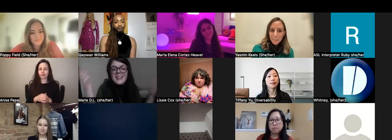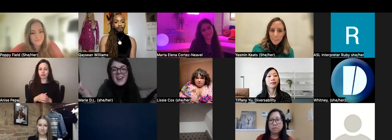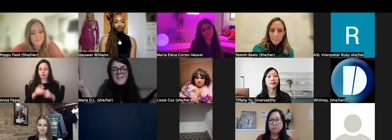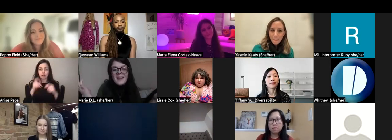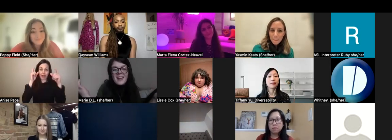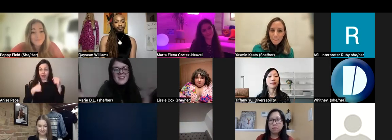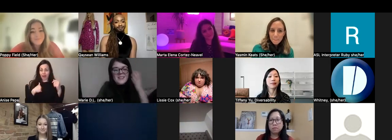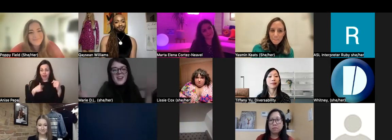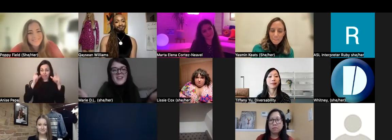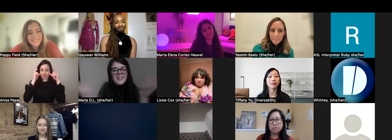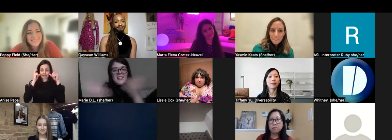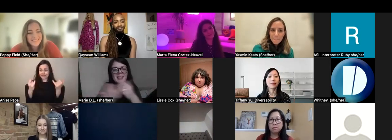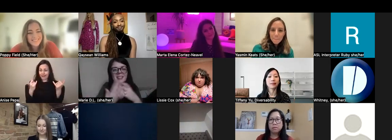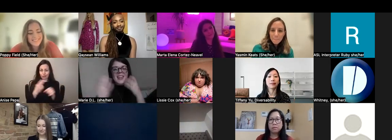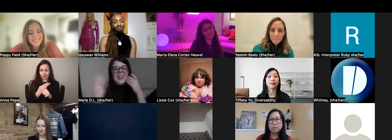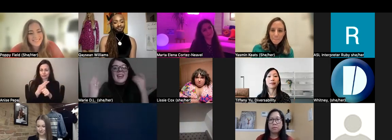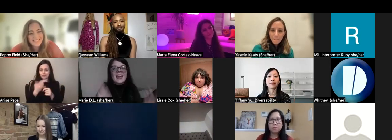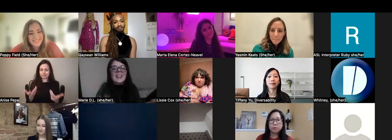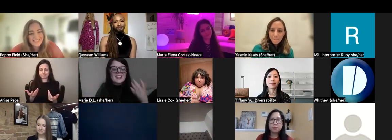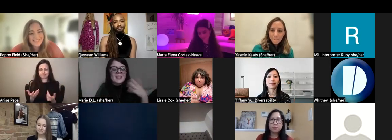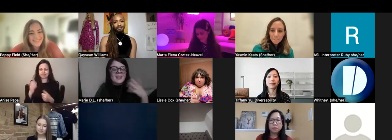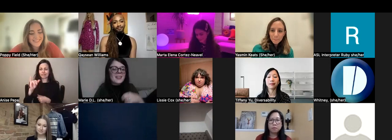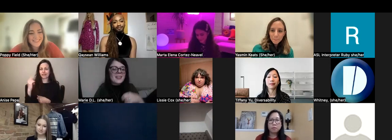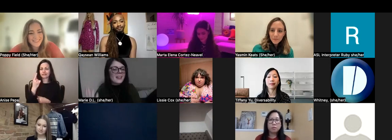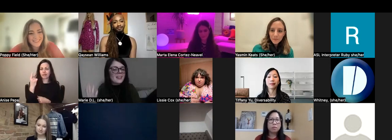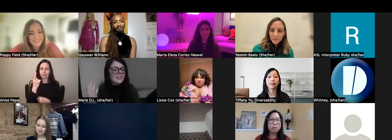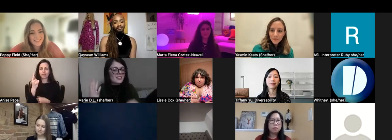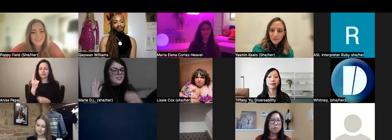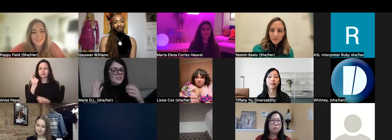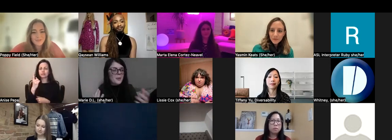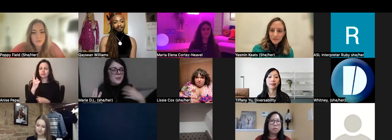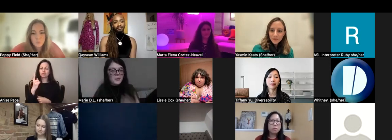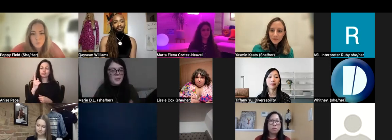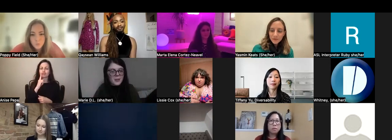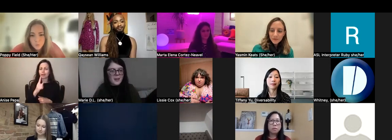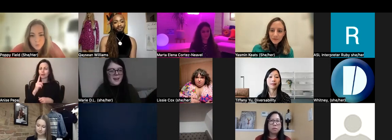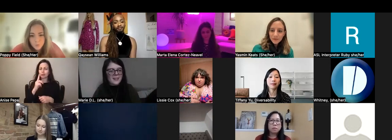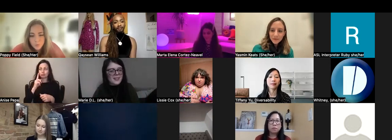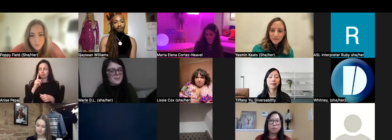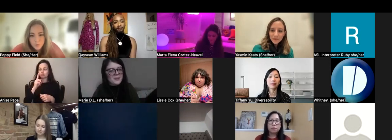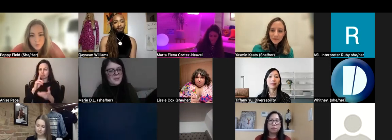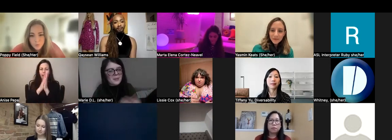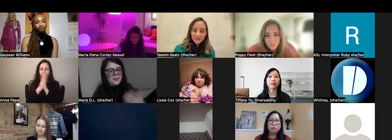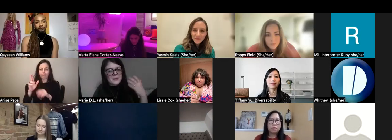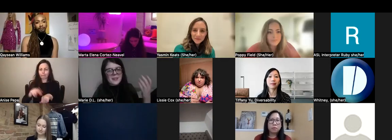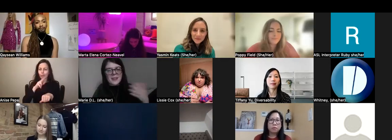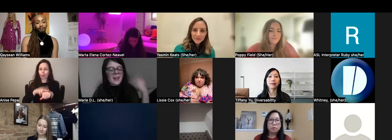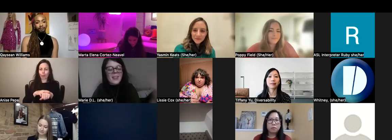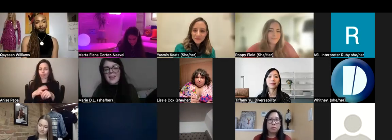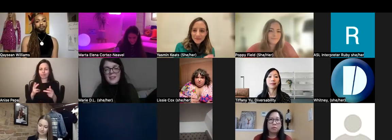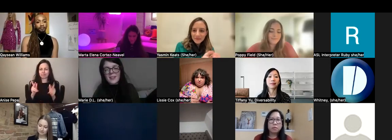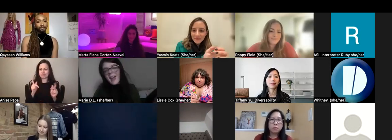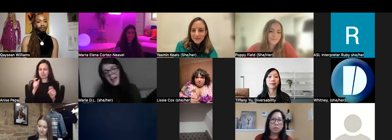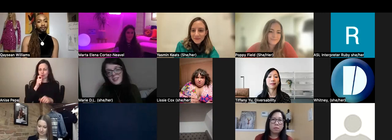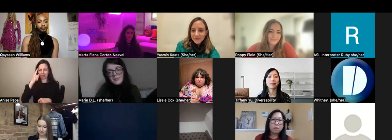right now, you know, it's like, that's something that is so normalized, and people don't even think of